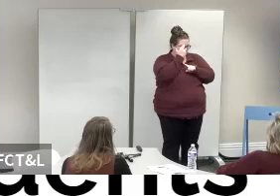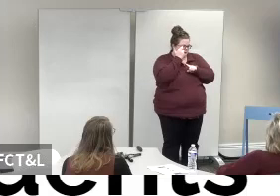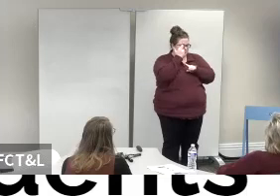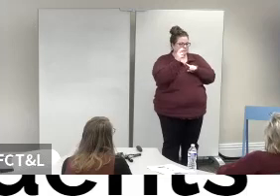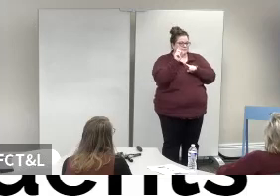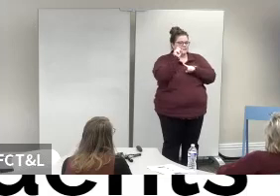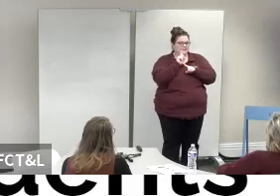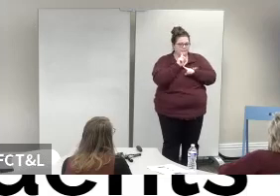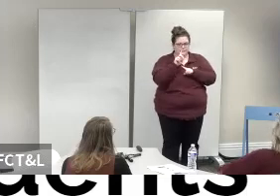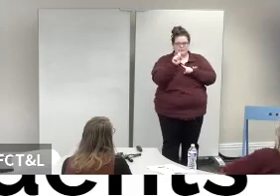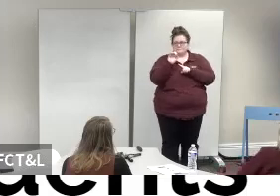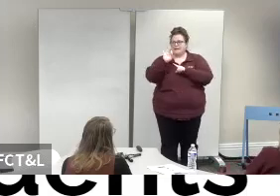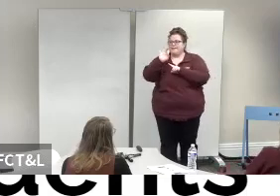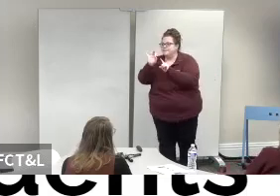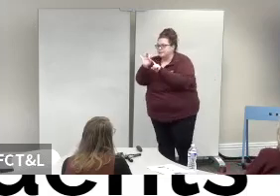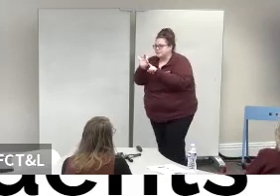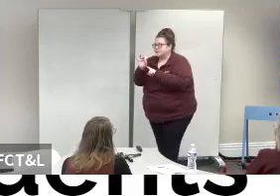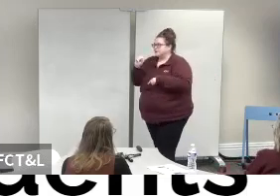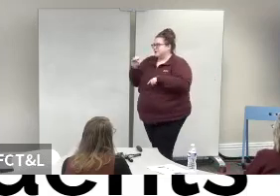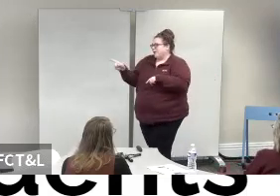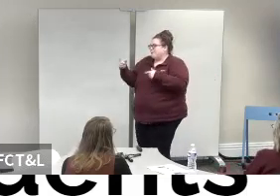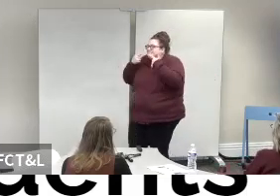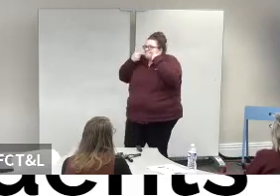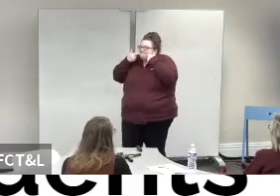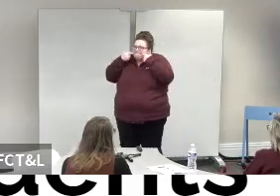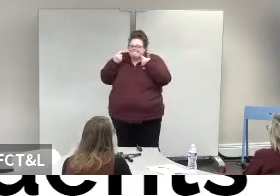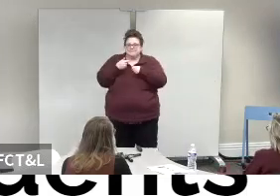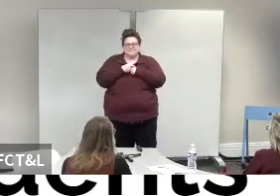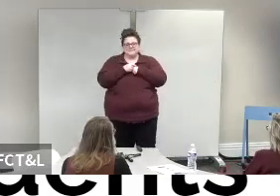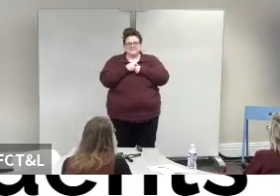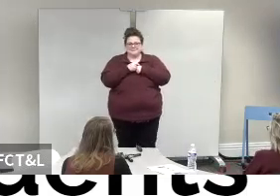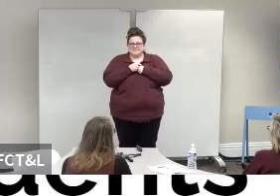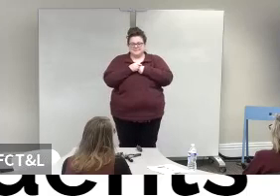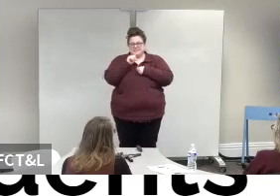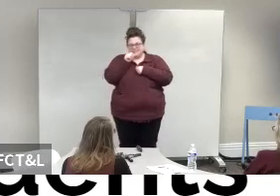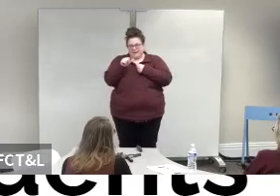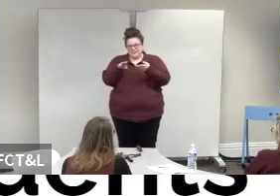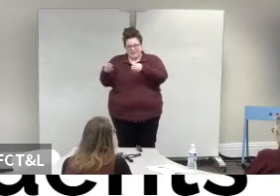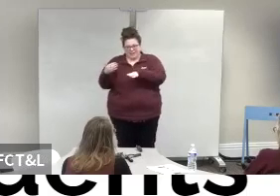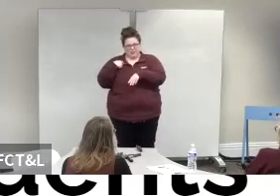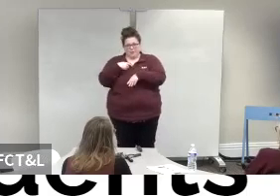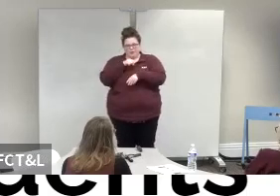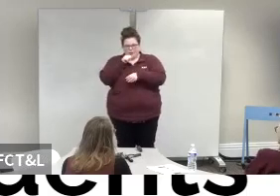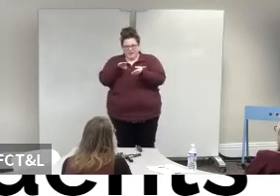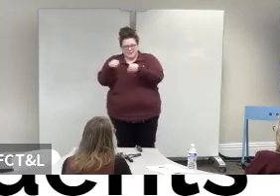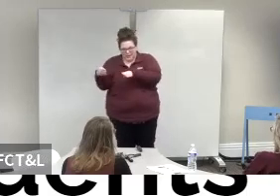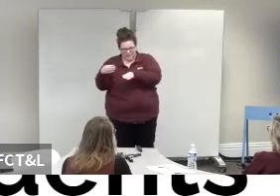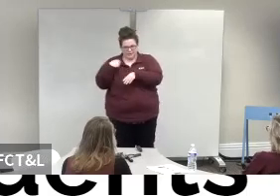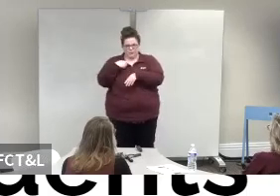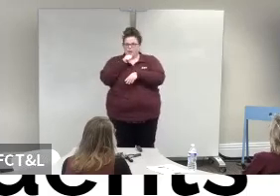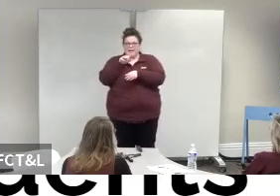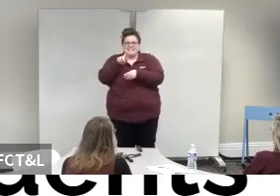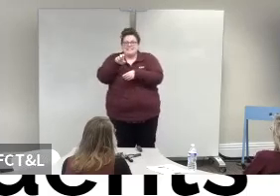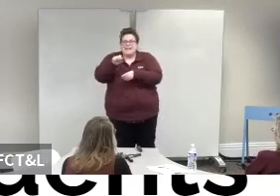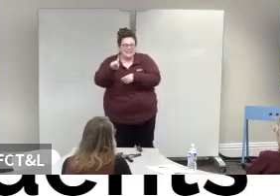So oftentimes people do not realize that it's deaf with an F and it comes across as deaf. It's not deaf.